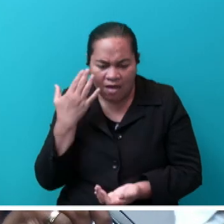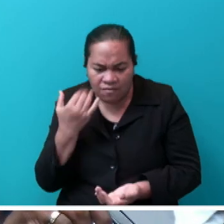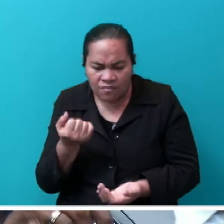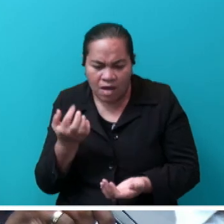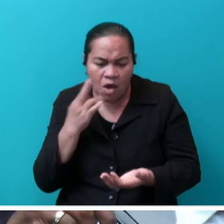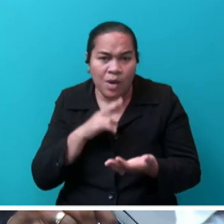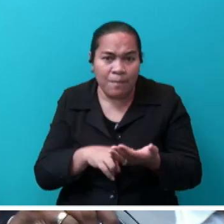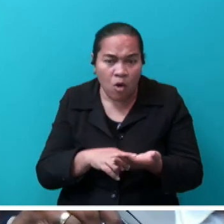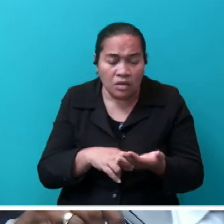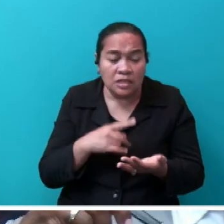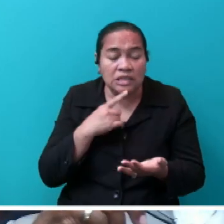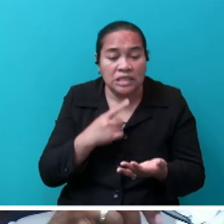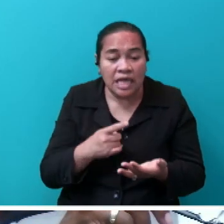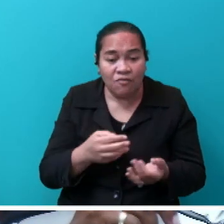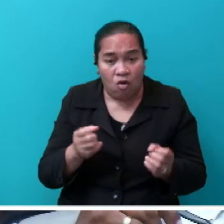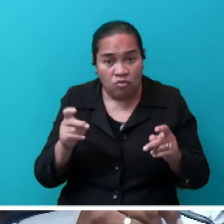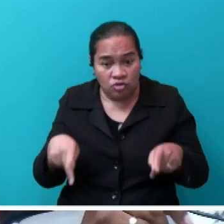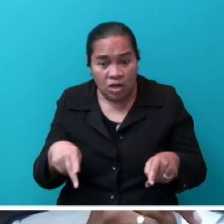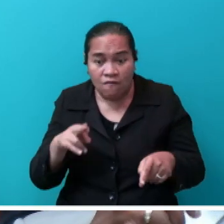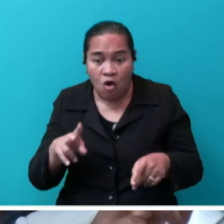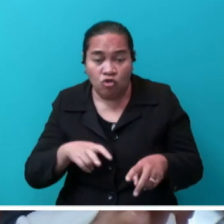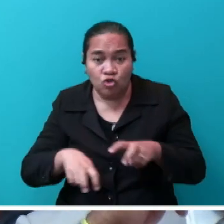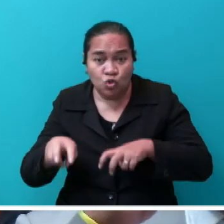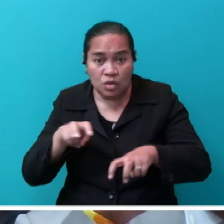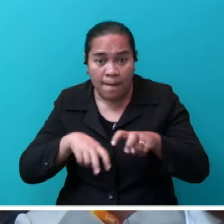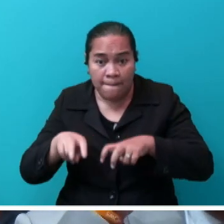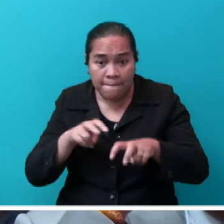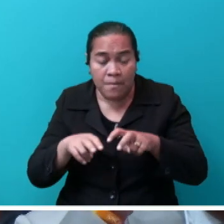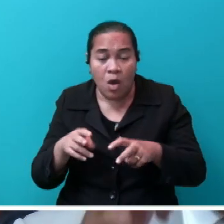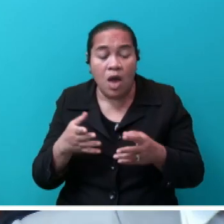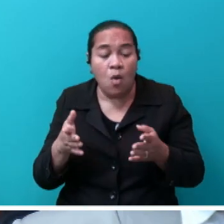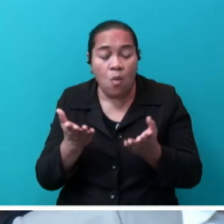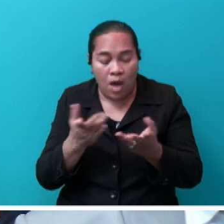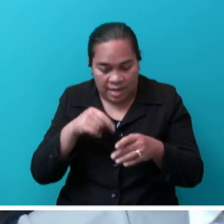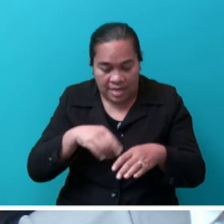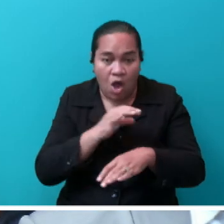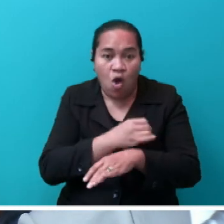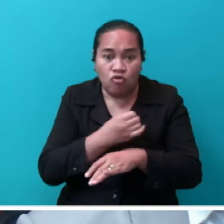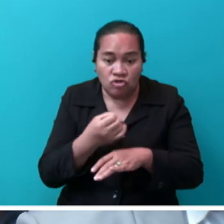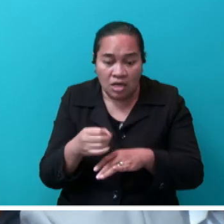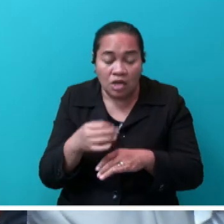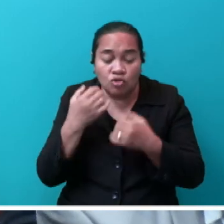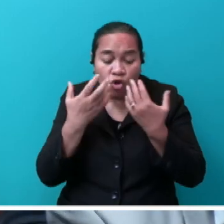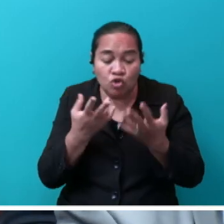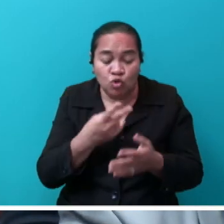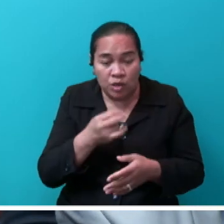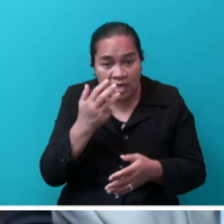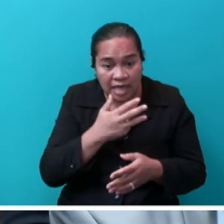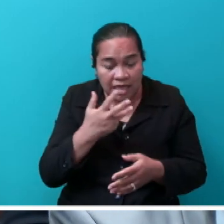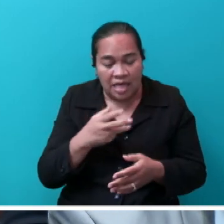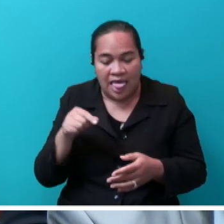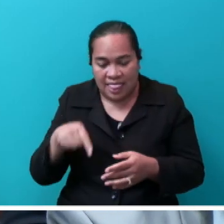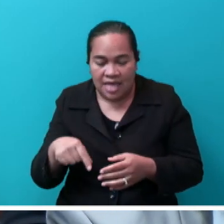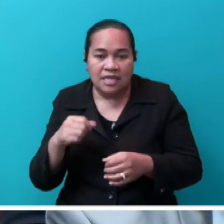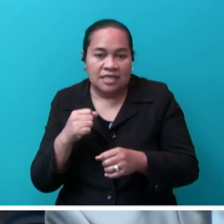unlocking opportunities for travel and tourism in Oceania shows that in 2019, the sector contributed over